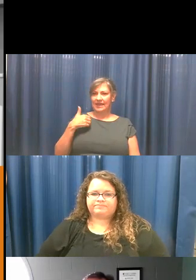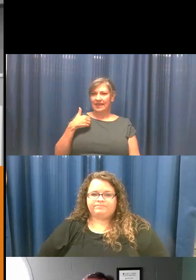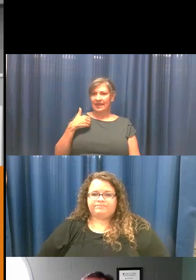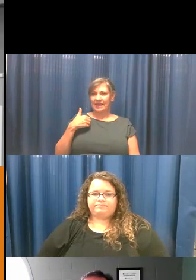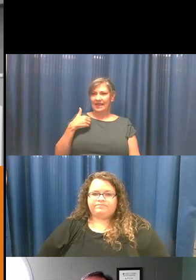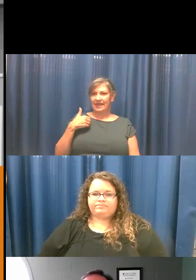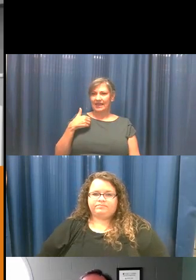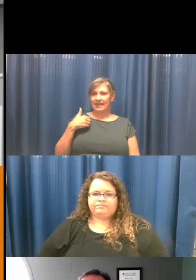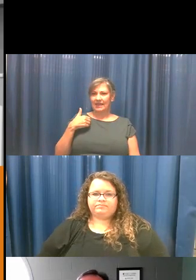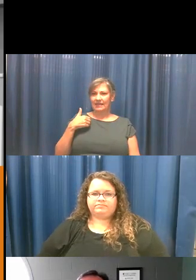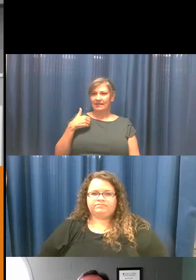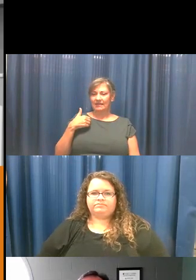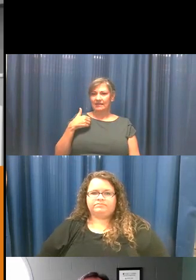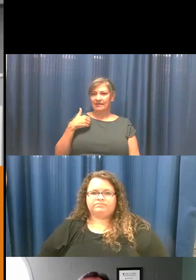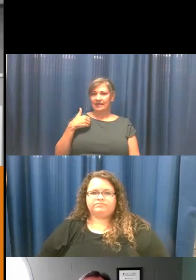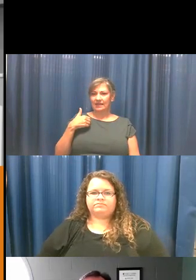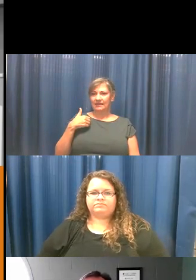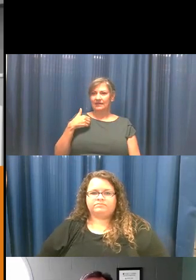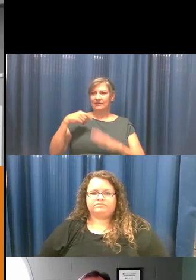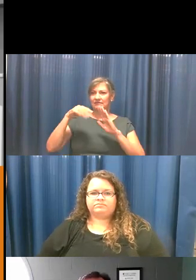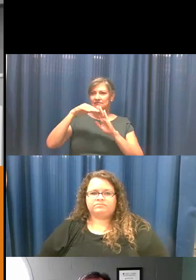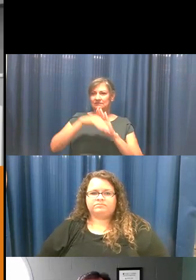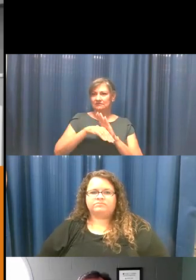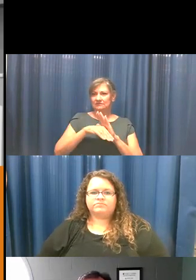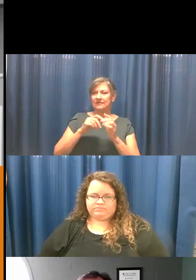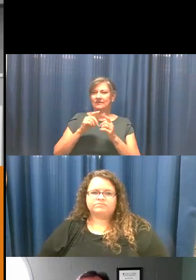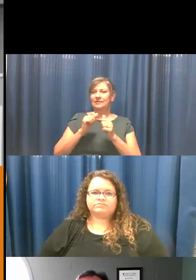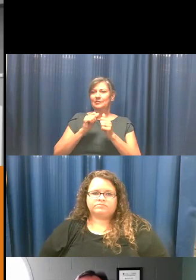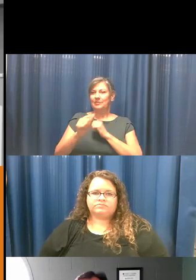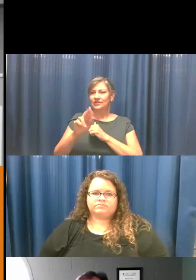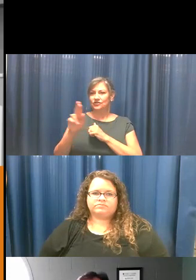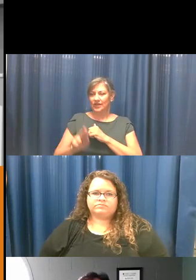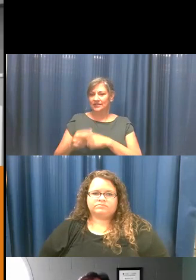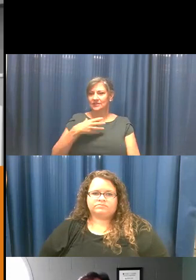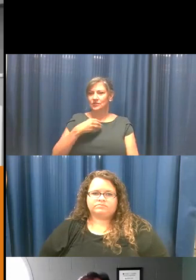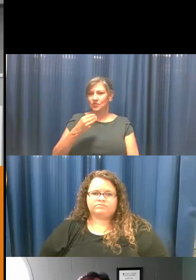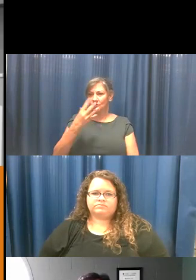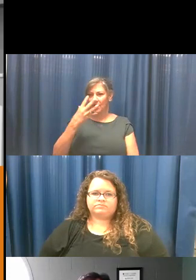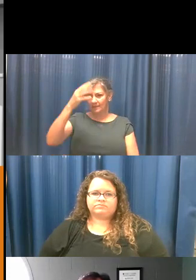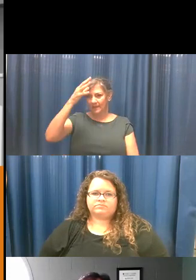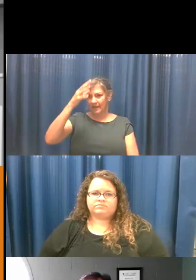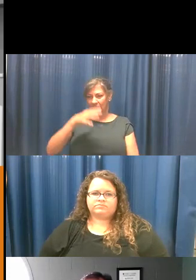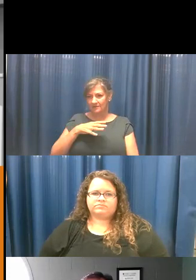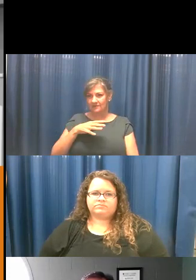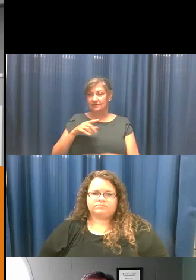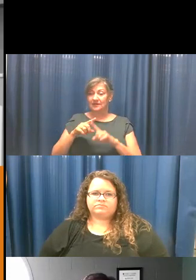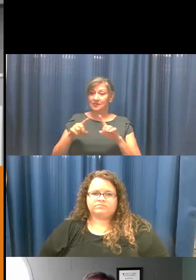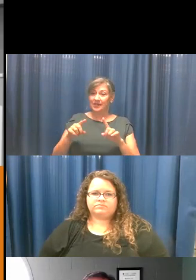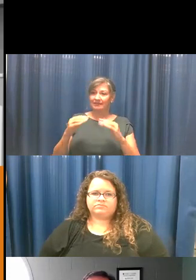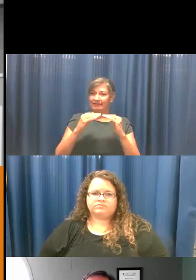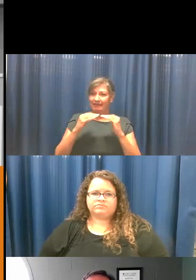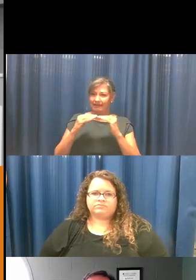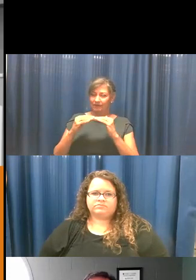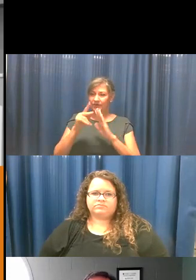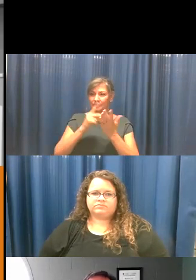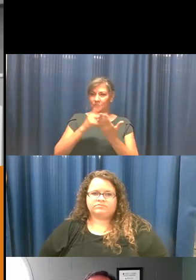in pass rates for white males, which was certainly not expected. But the Equity Project allows faculty to look at